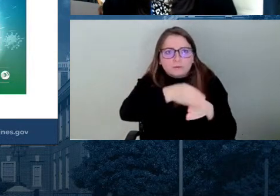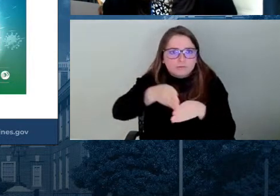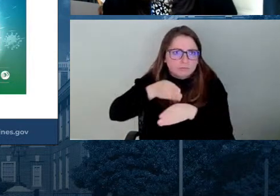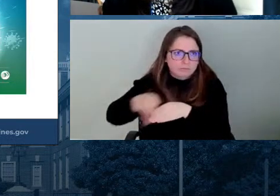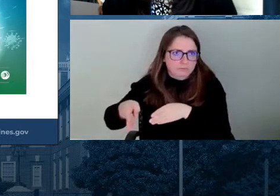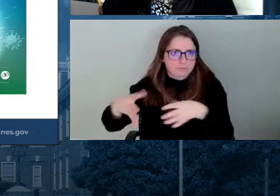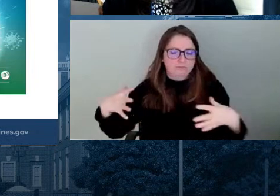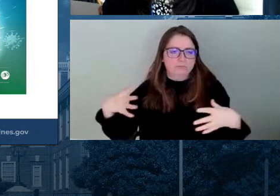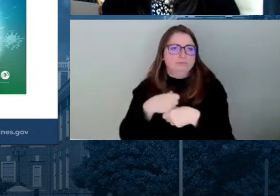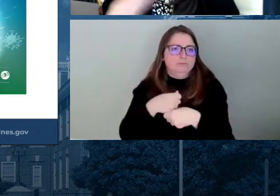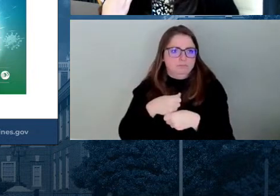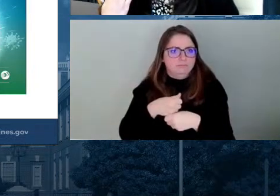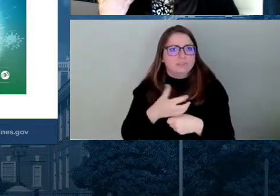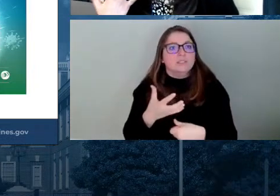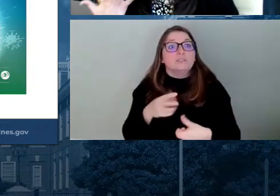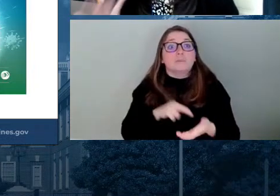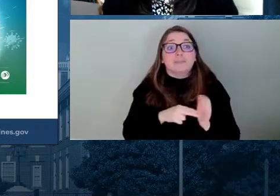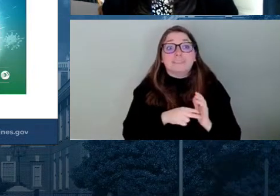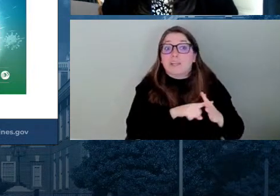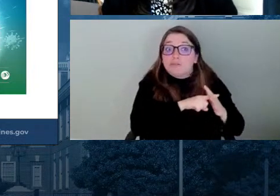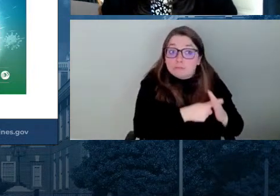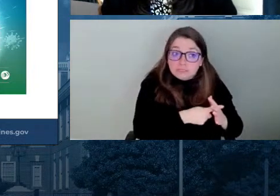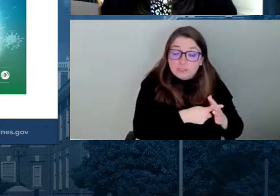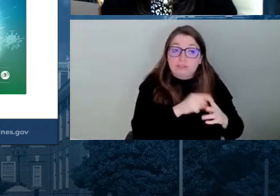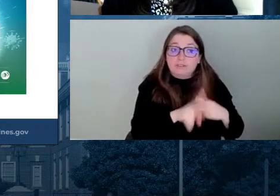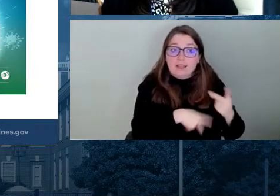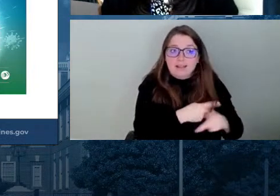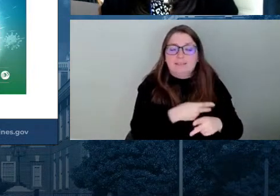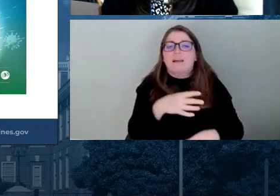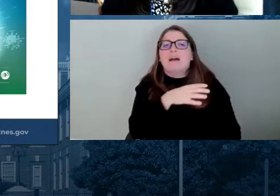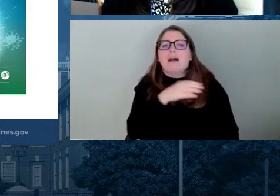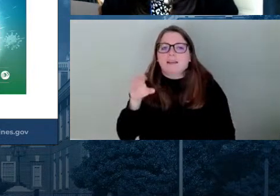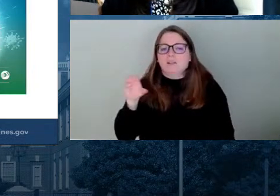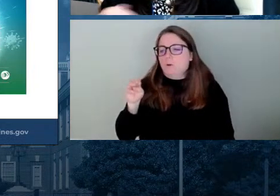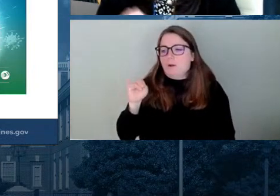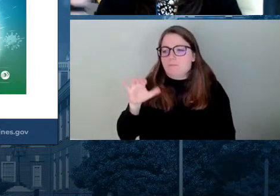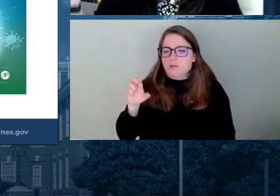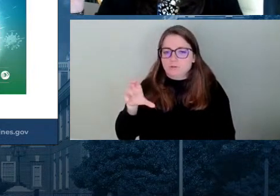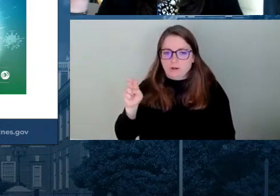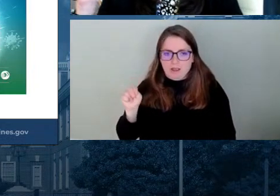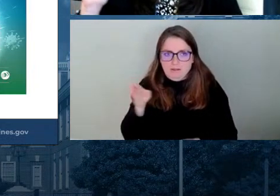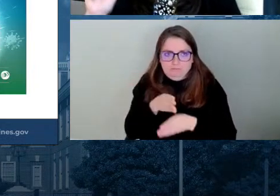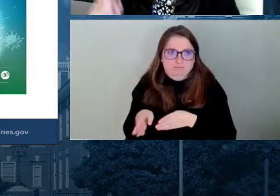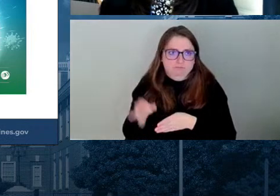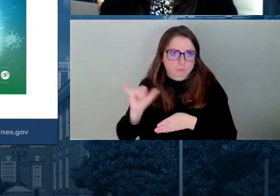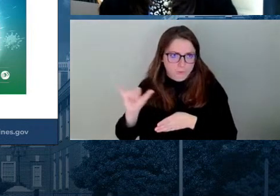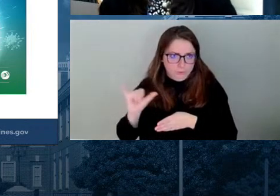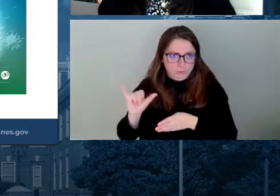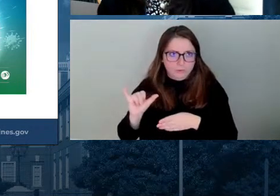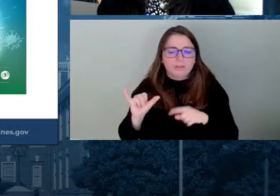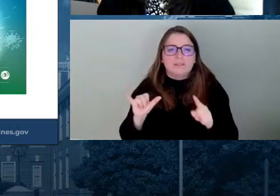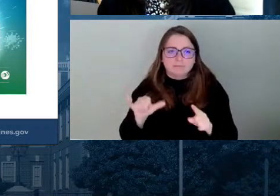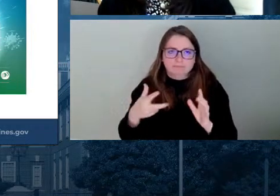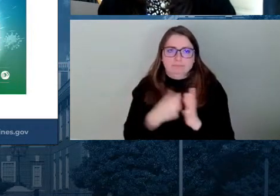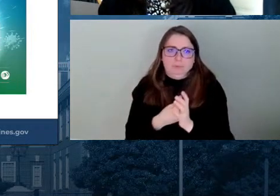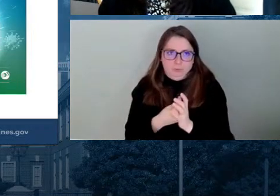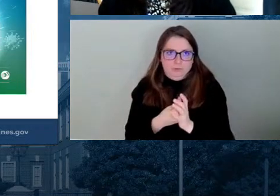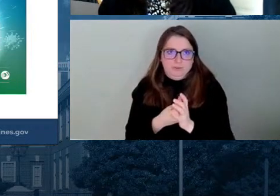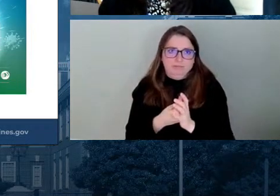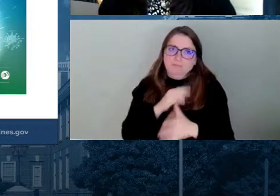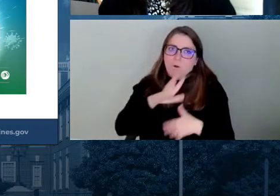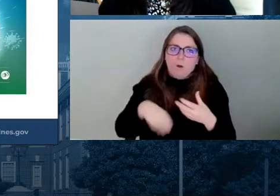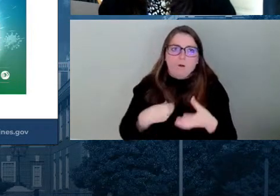the original strain as well as the Omicron strain. And that giant peak that the Governor showed that caused all of